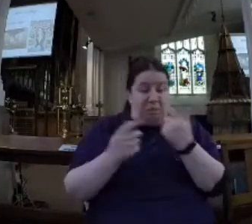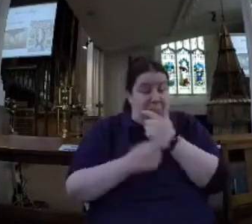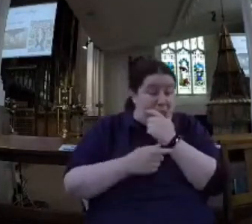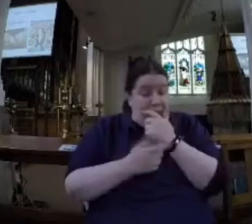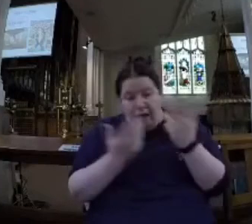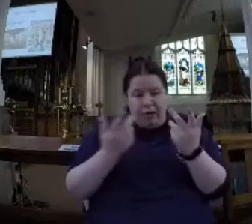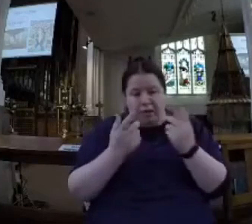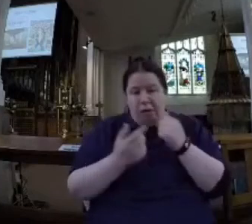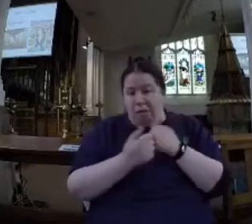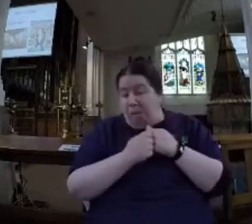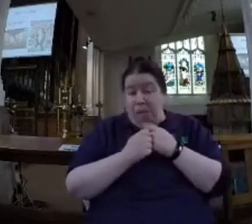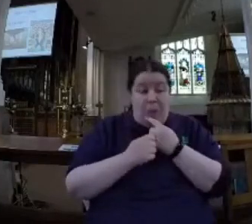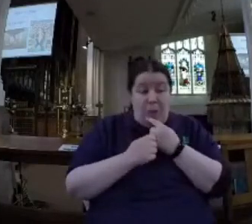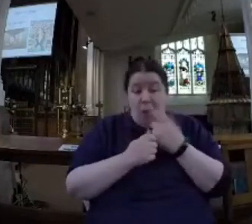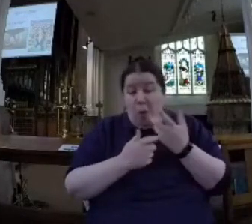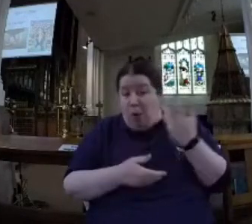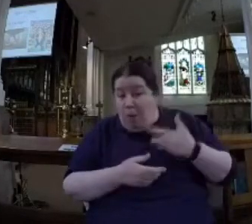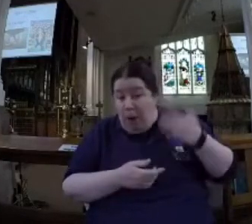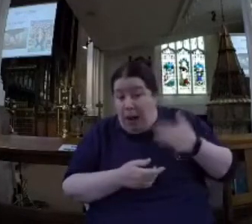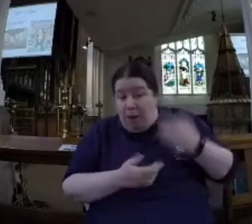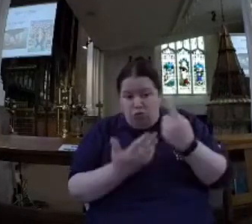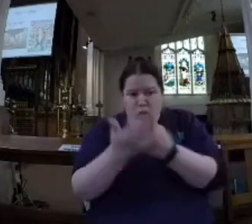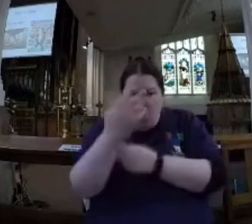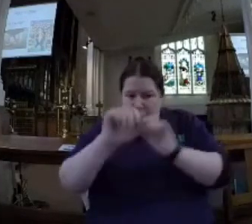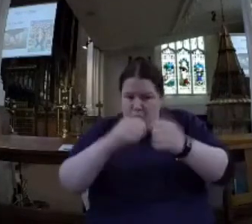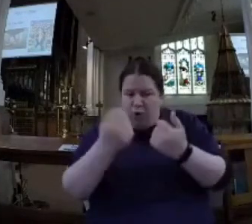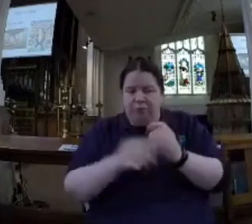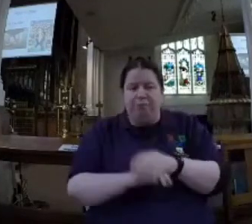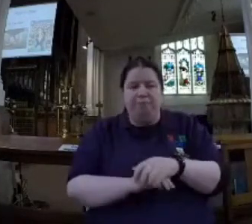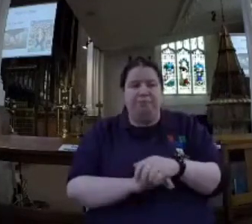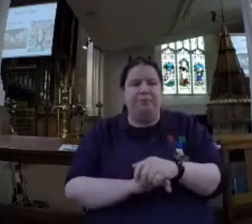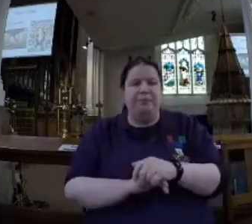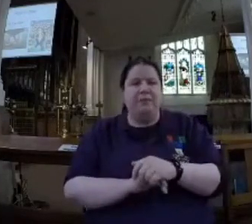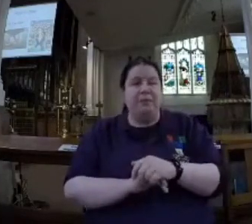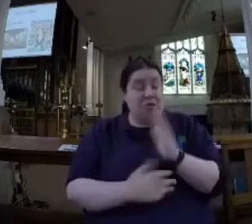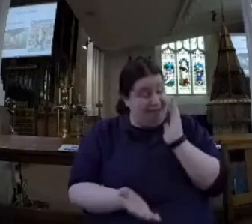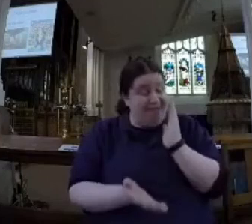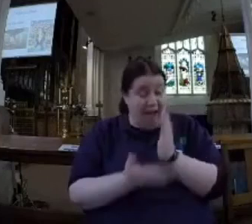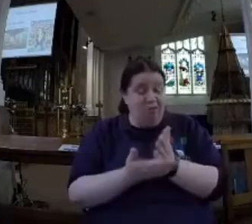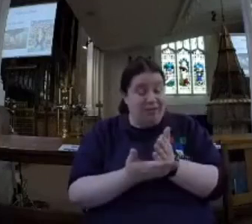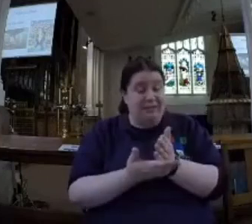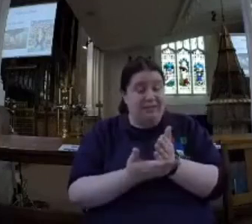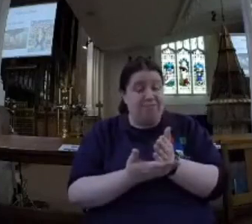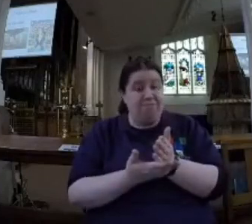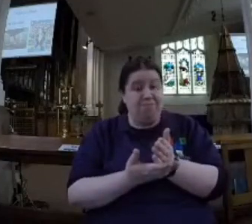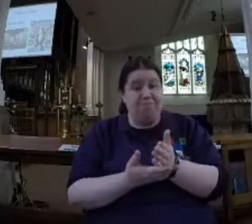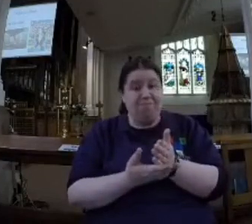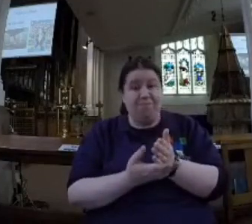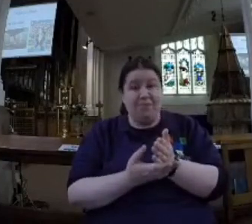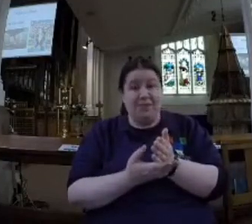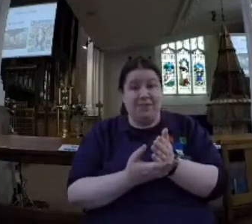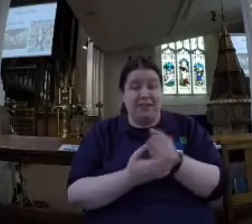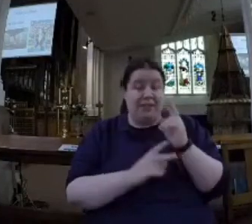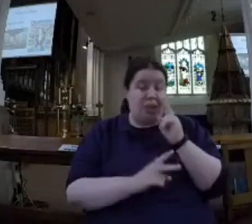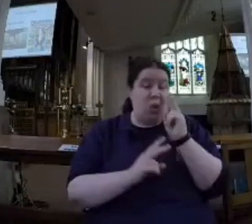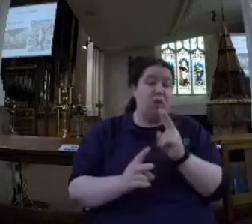slightest chance to complain about a rule infringement. You know, you can pretty much guarantee that if someone looks